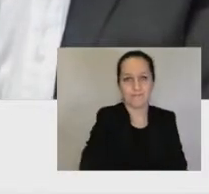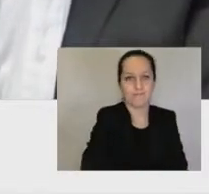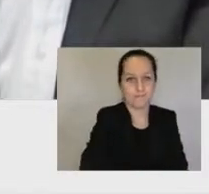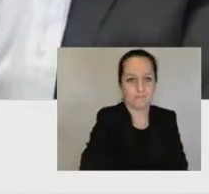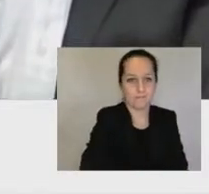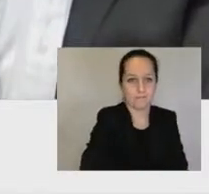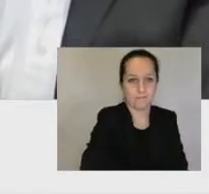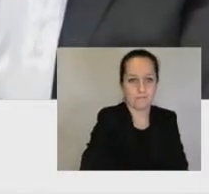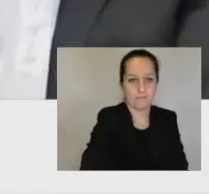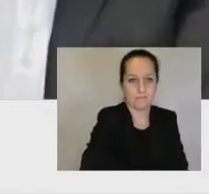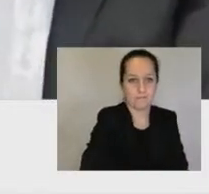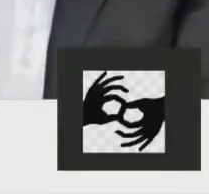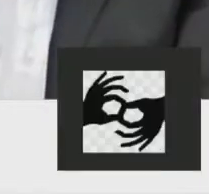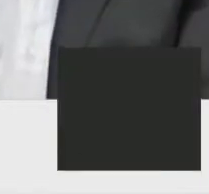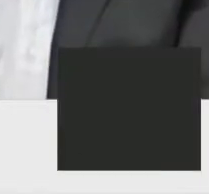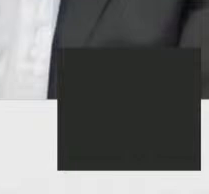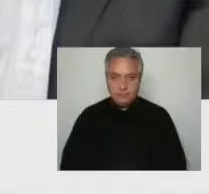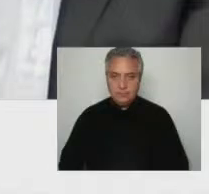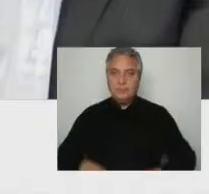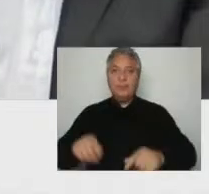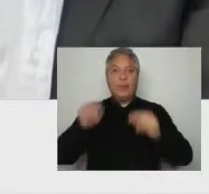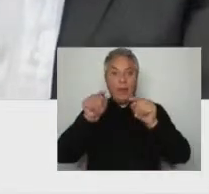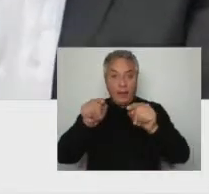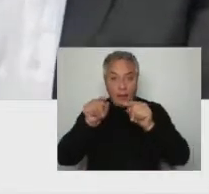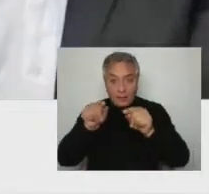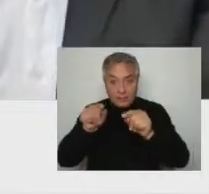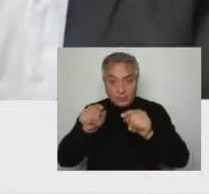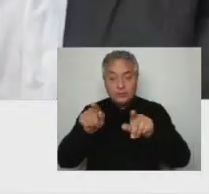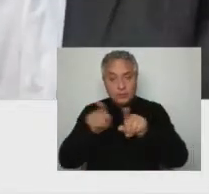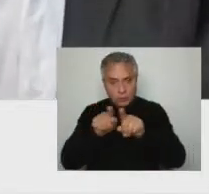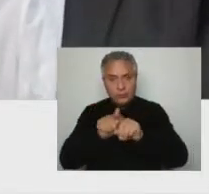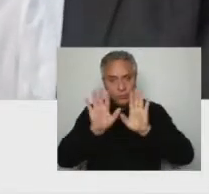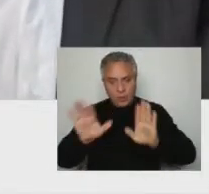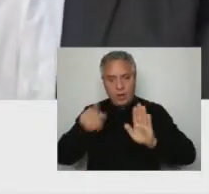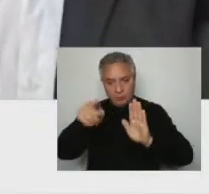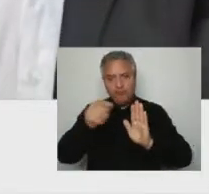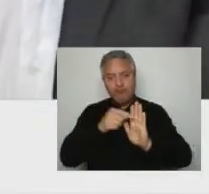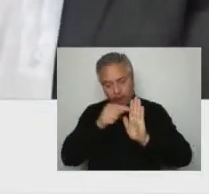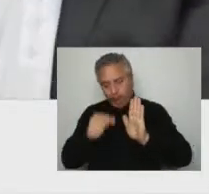now this also leads to pension issues.